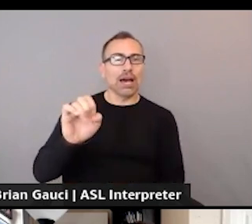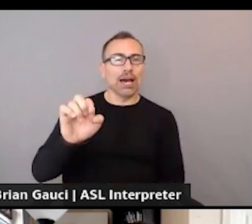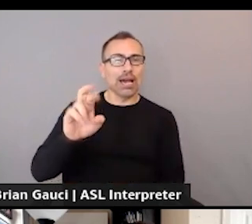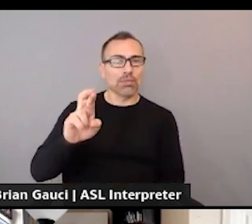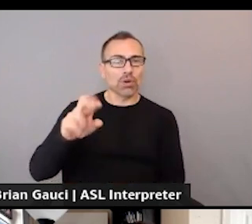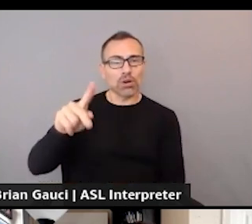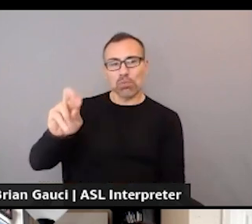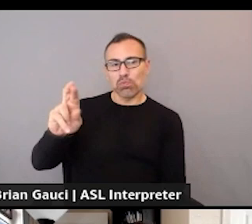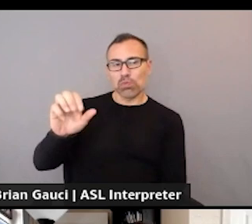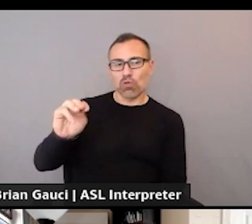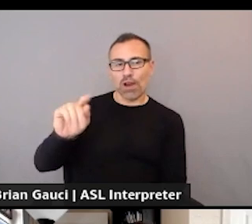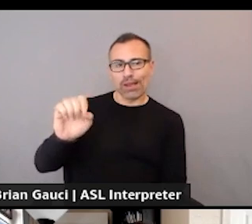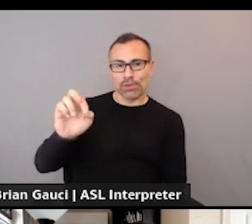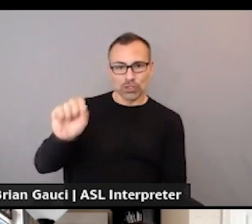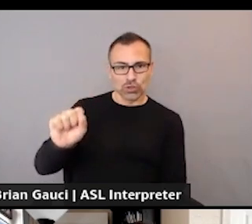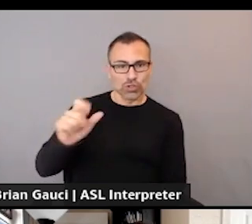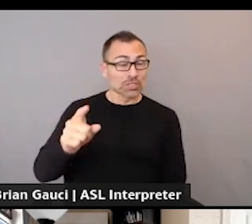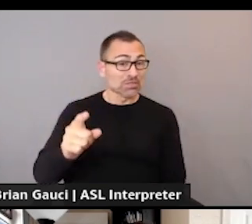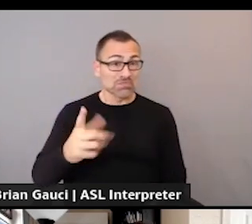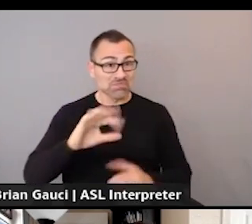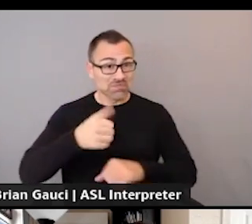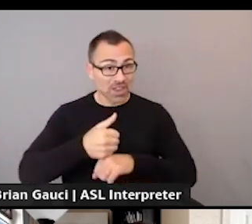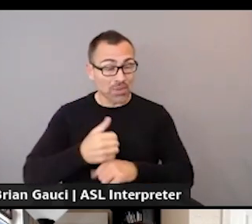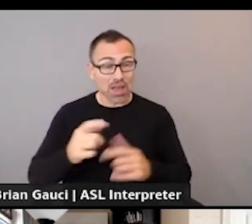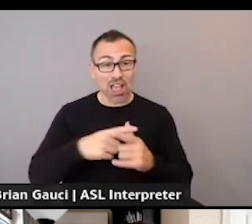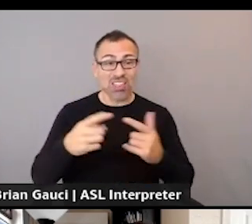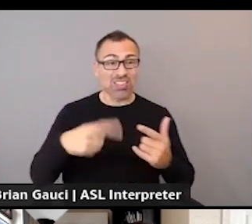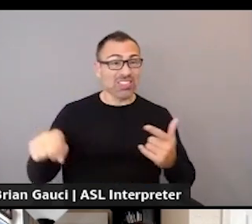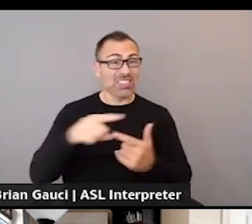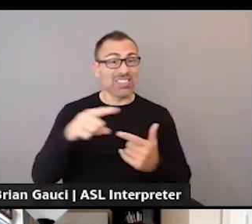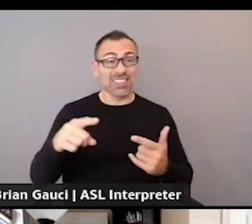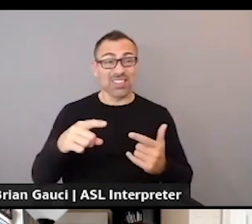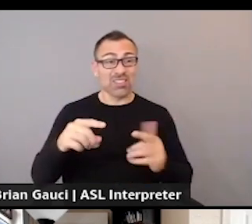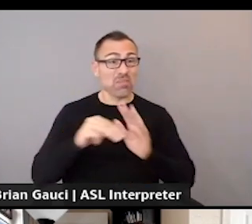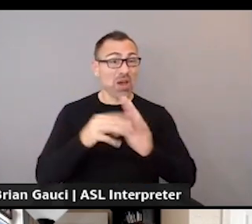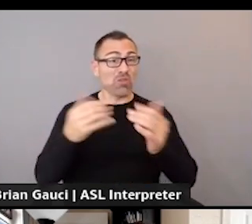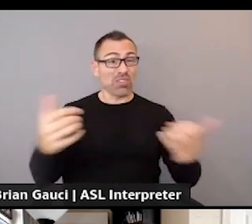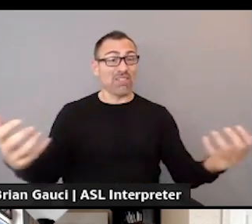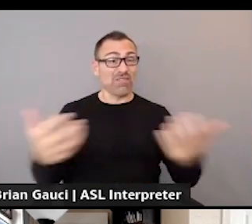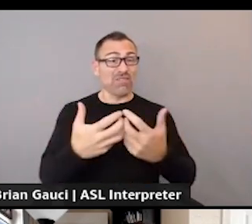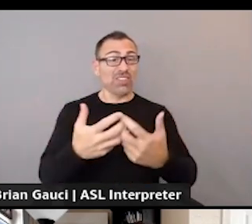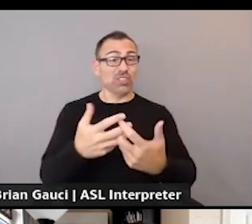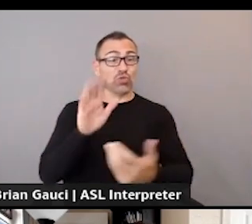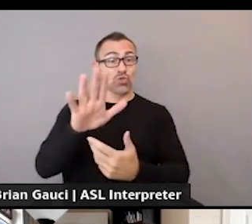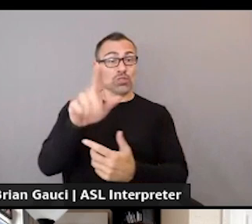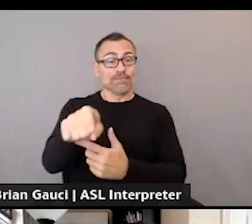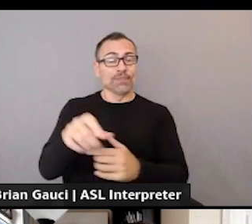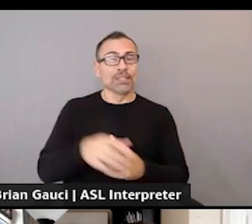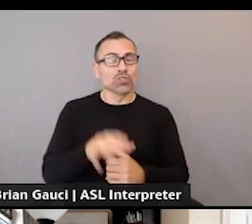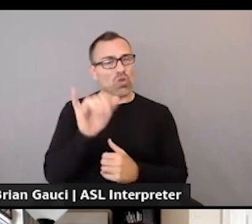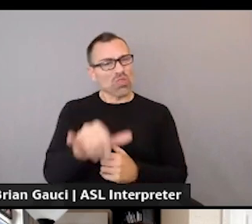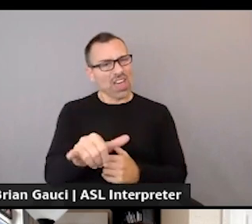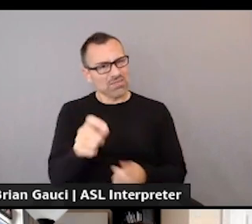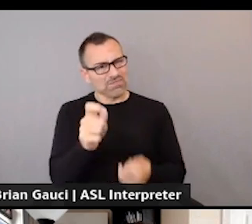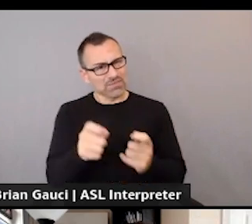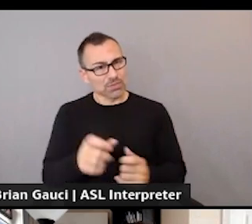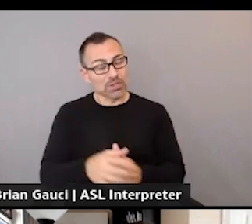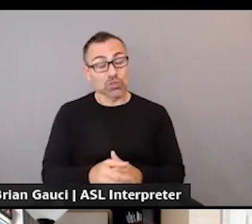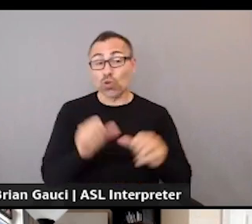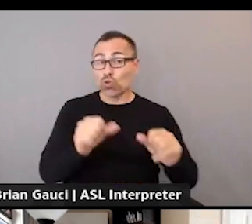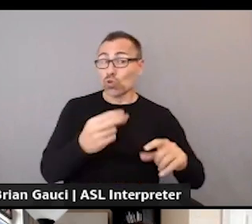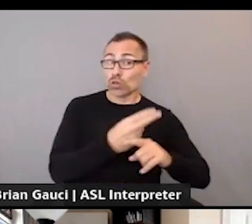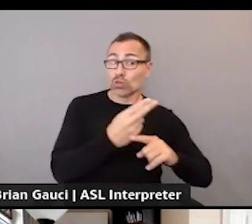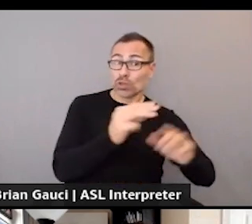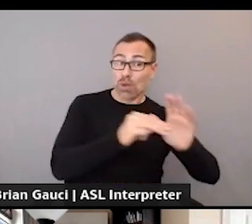tune the model, and it customizes the model for you. So that's the customization piece. So you can use the models as is, like we were